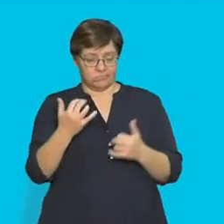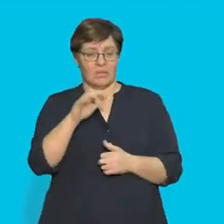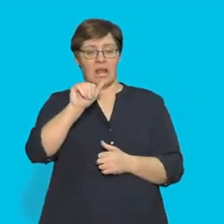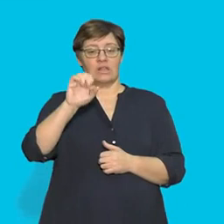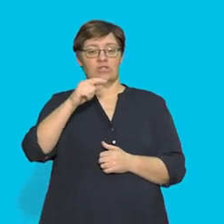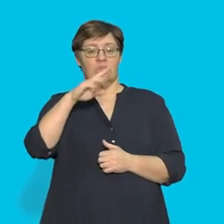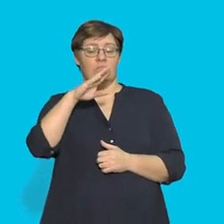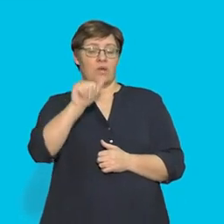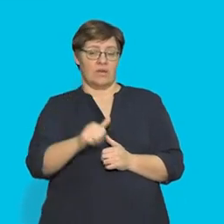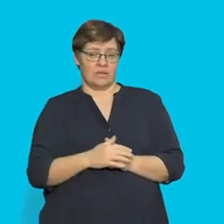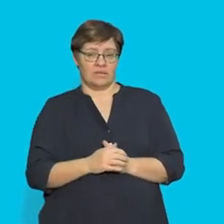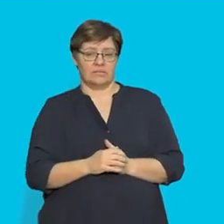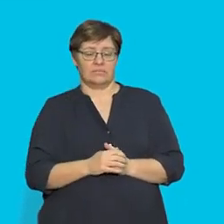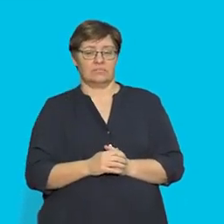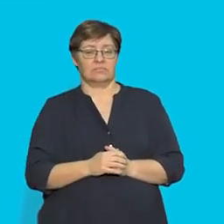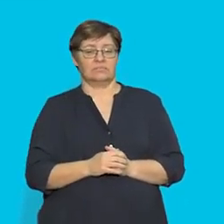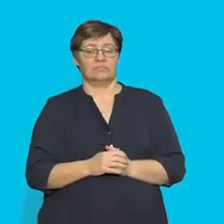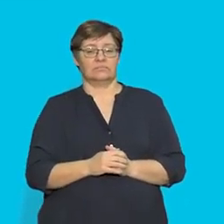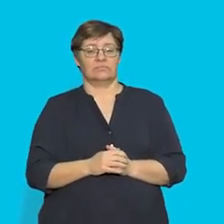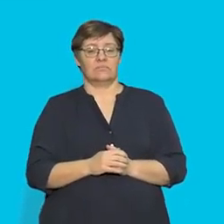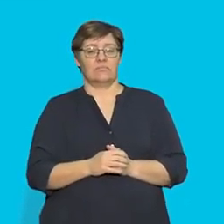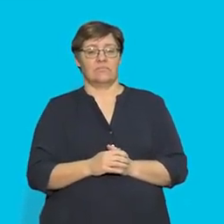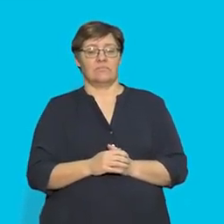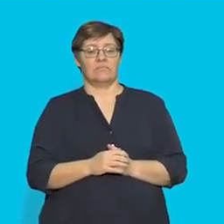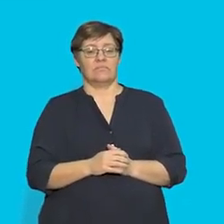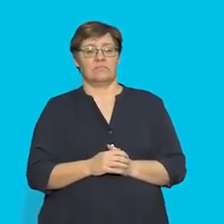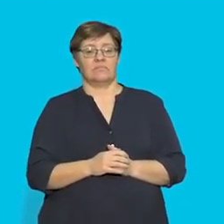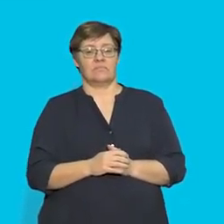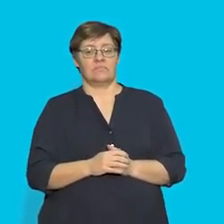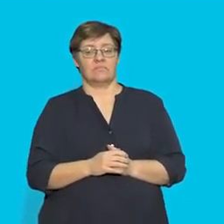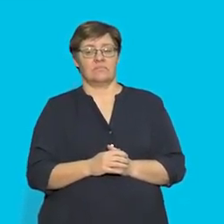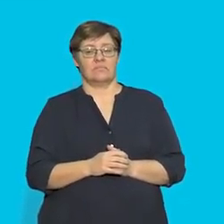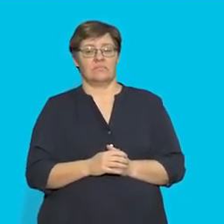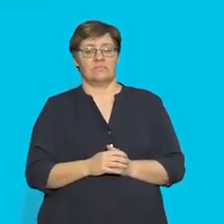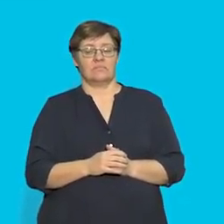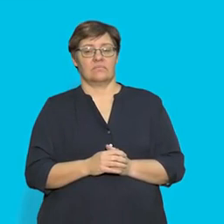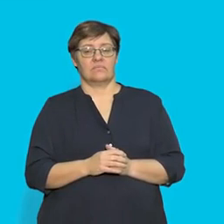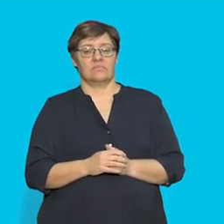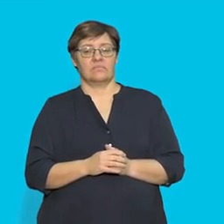algebra. Okay, sorry about that. Okay, we need to do a bit of algebra before we do anything else.